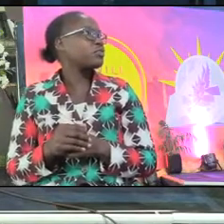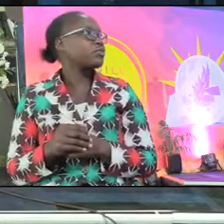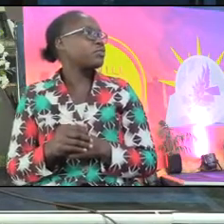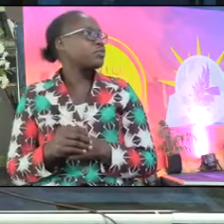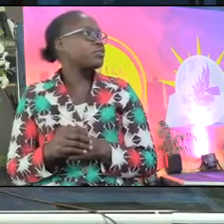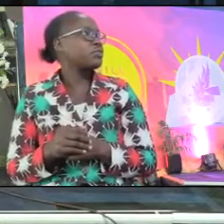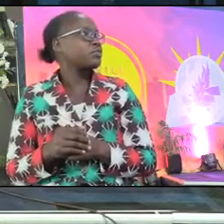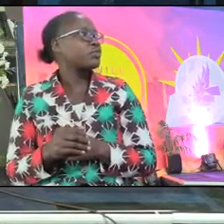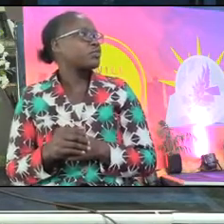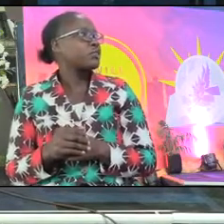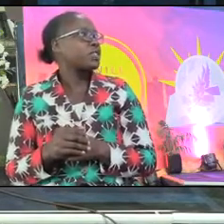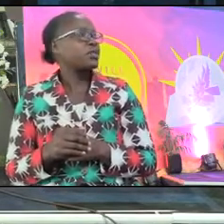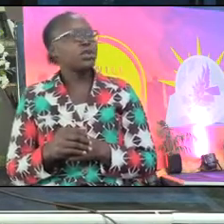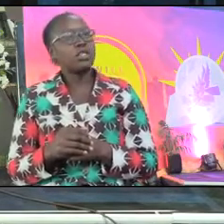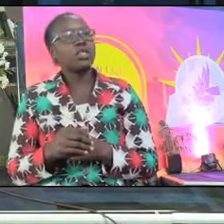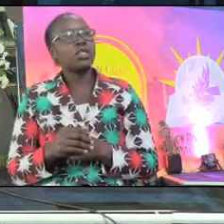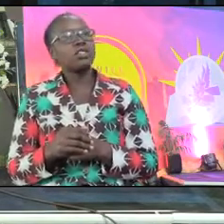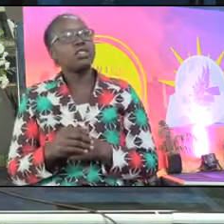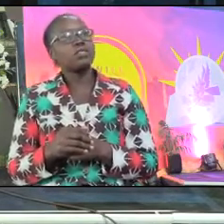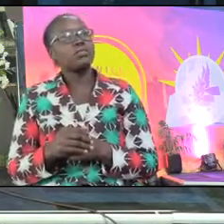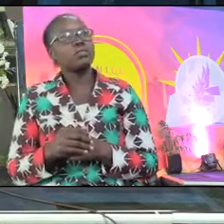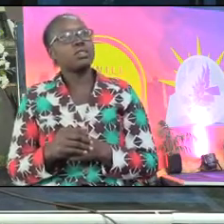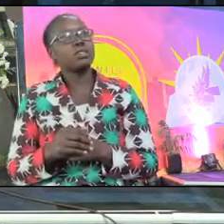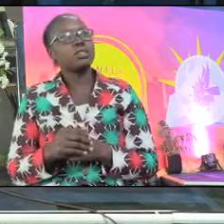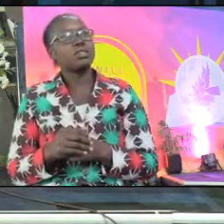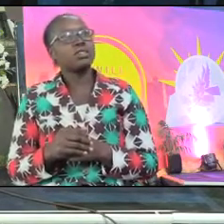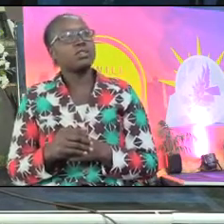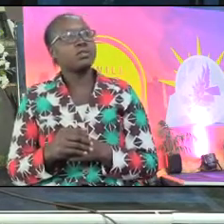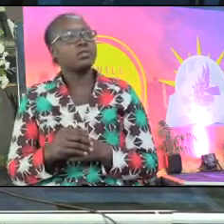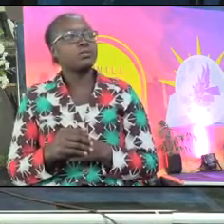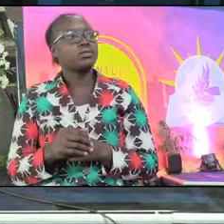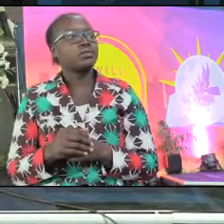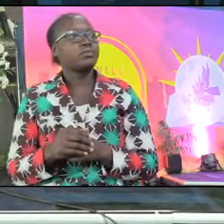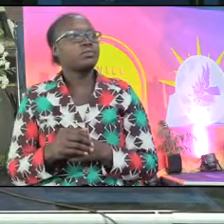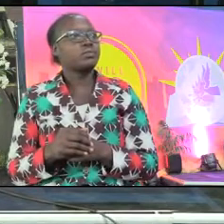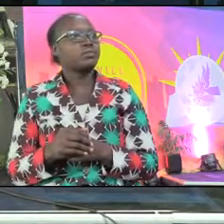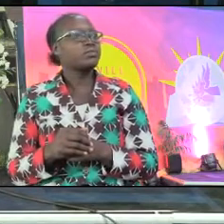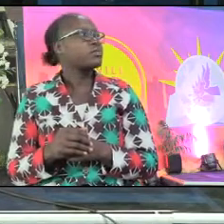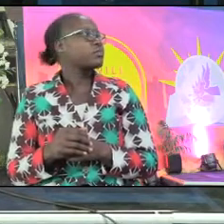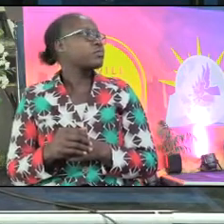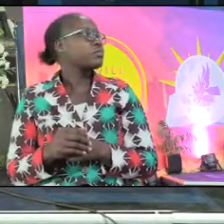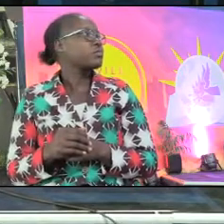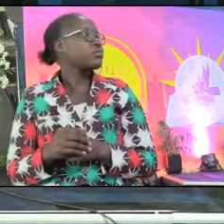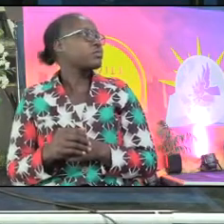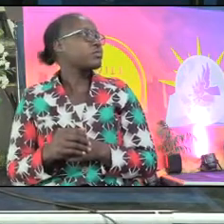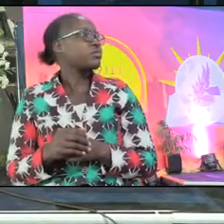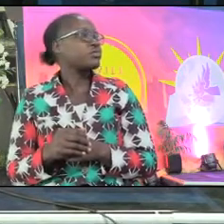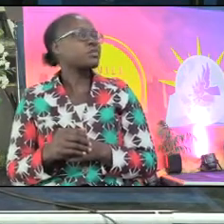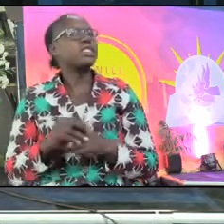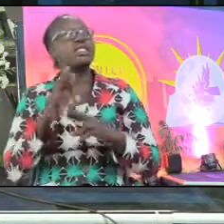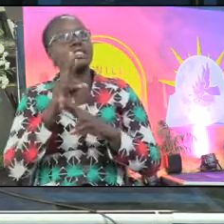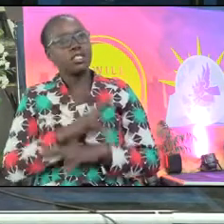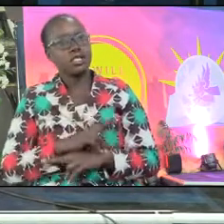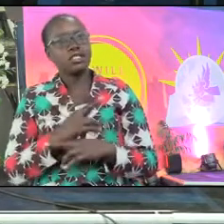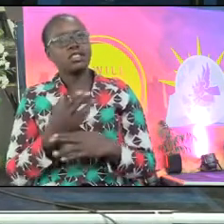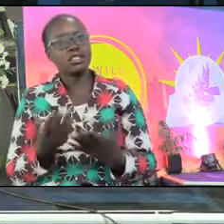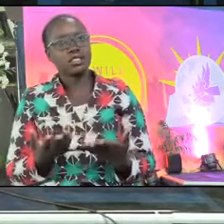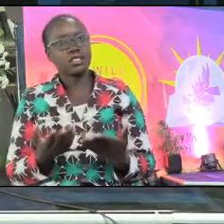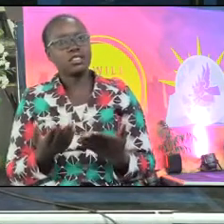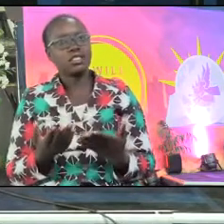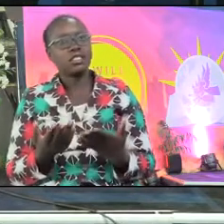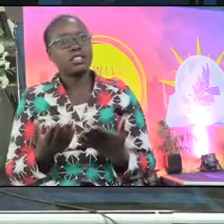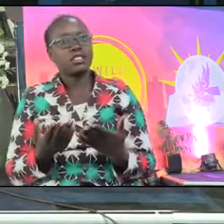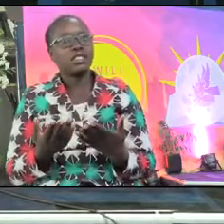You can make it on what's left. The last one. Relax. Do you believe God